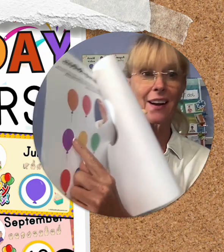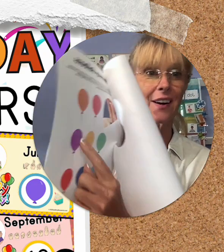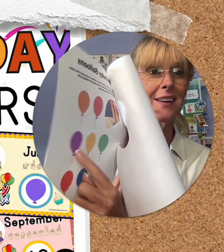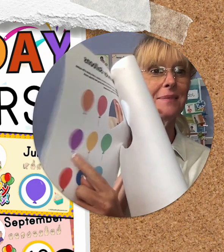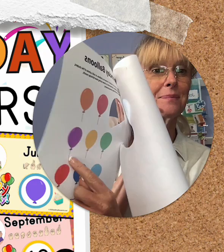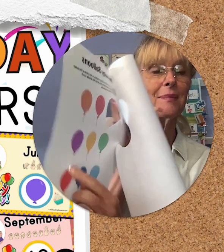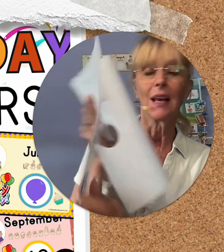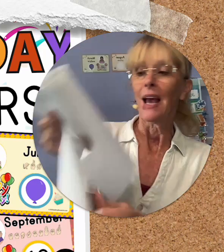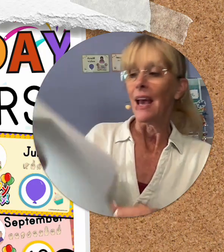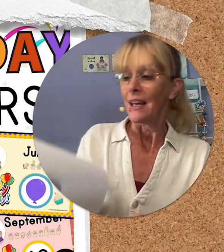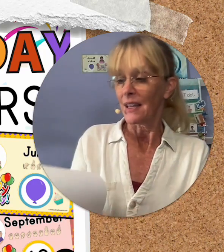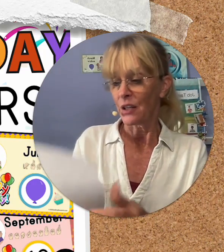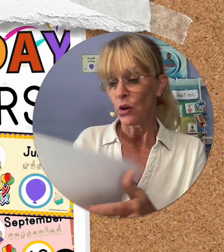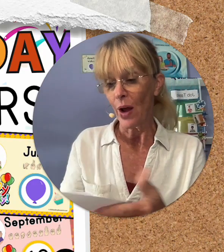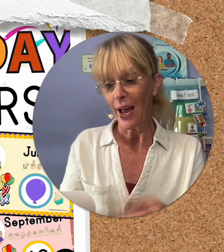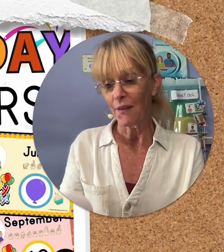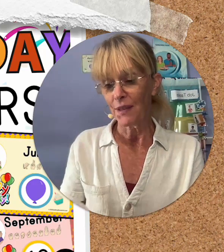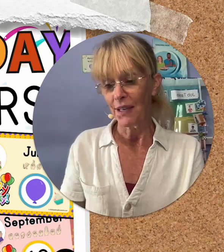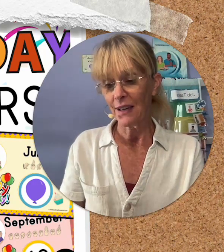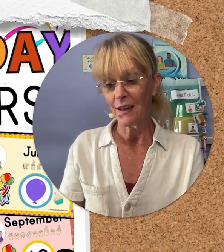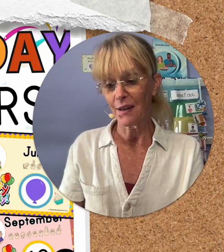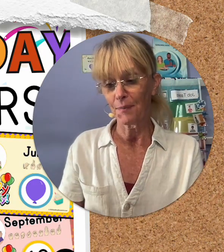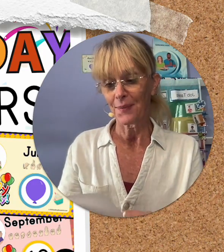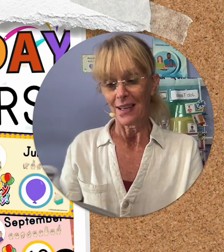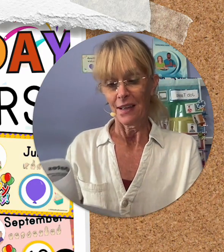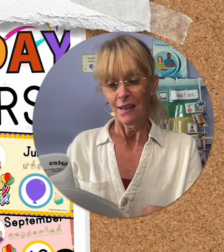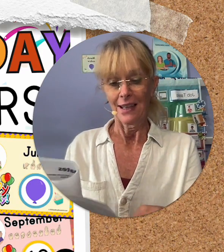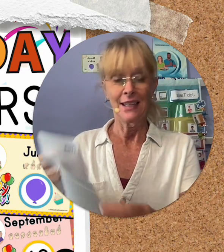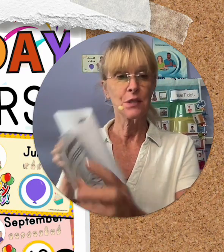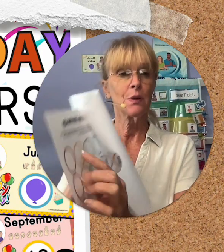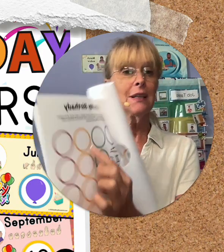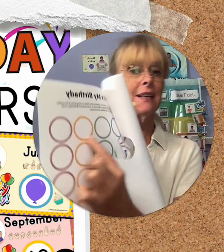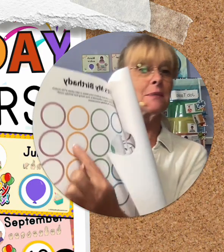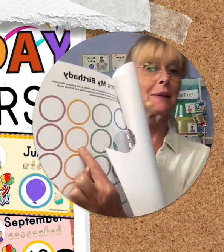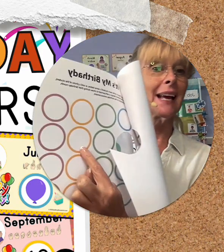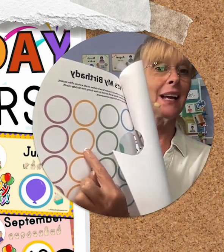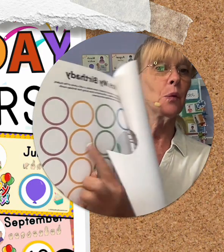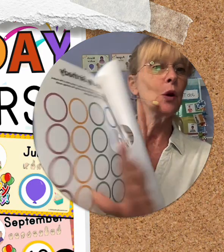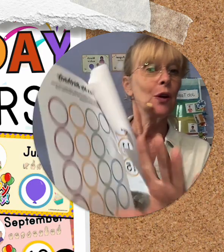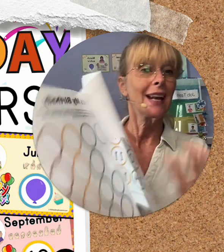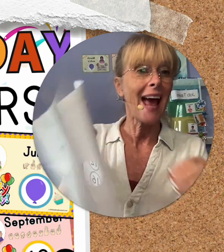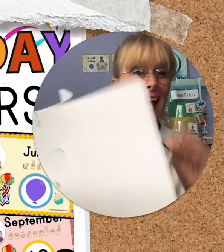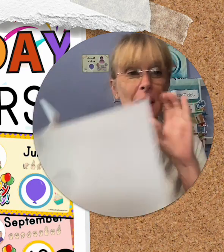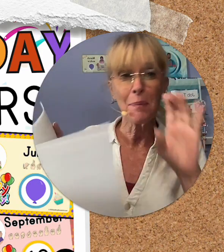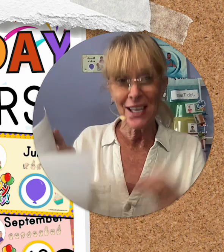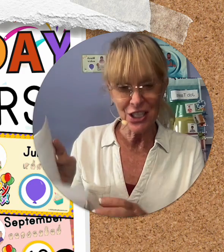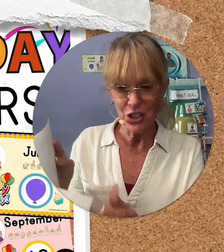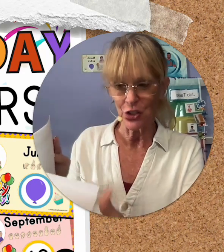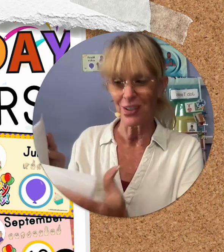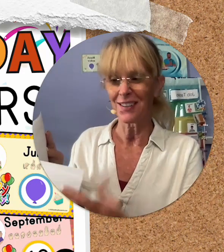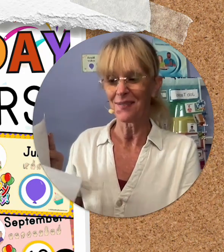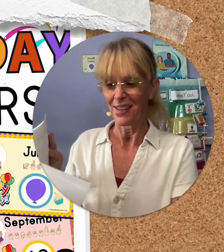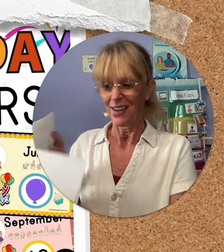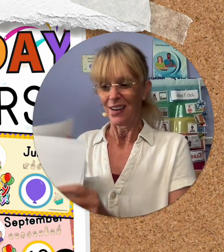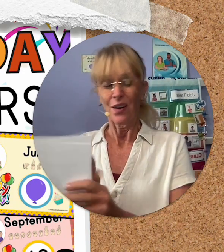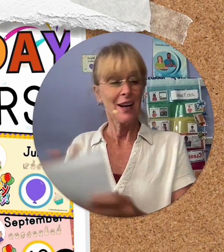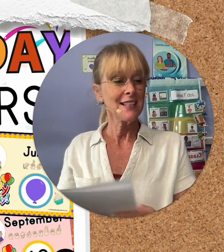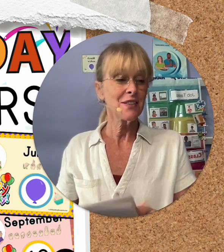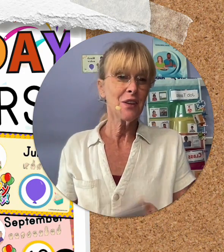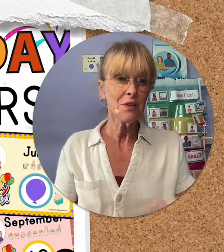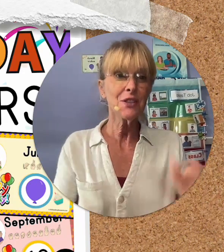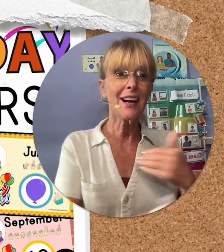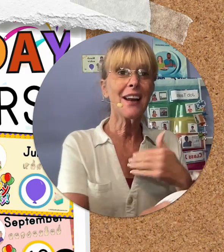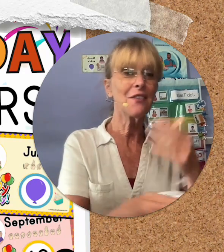on there. Then you have the this one is blank where you can add a picture.